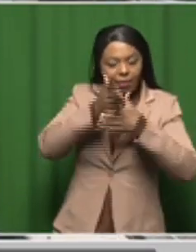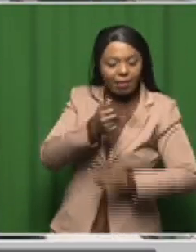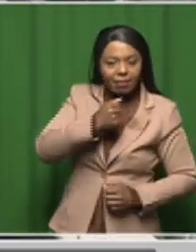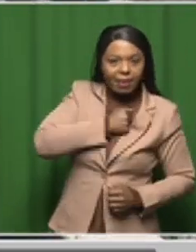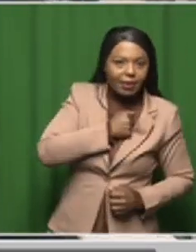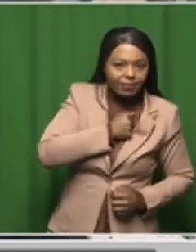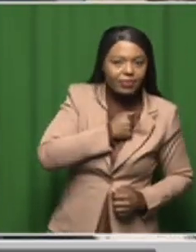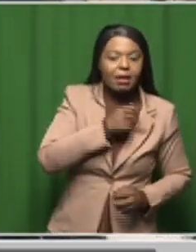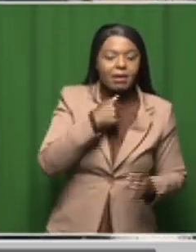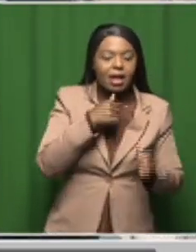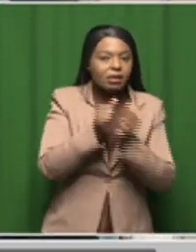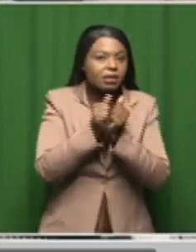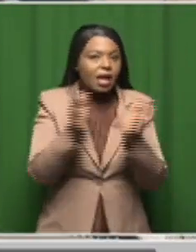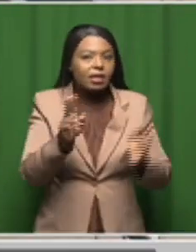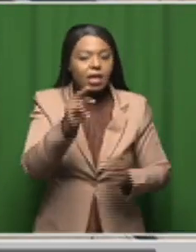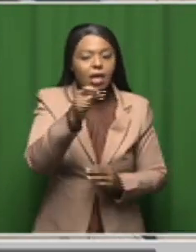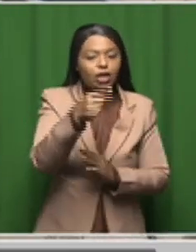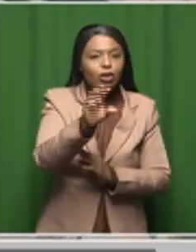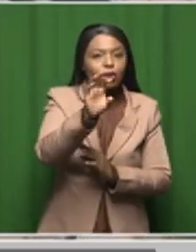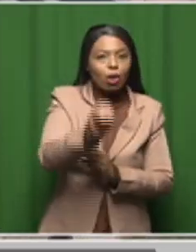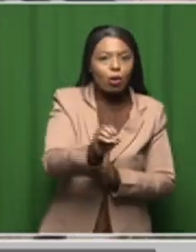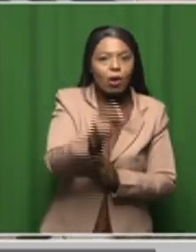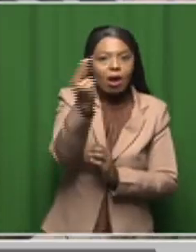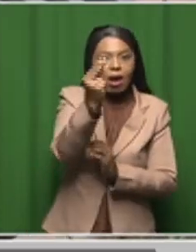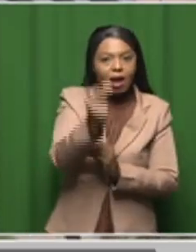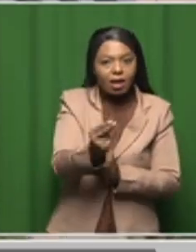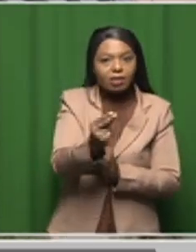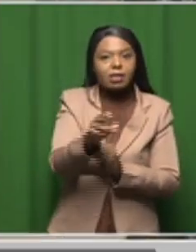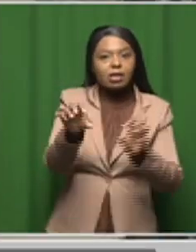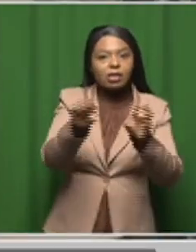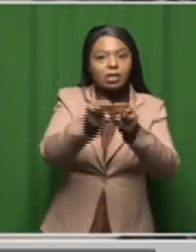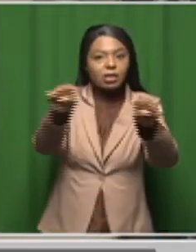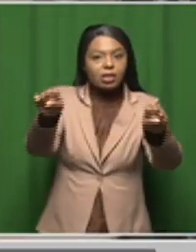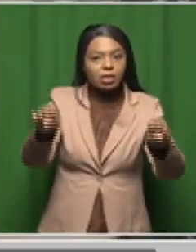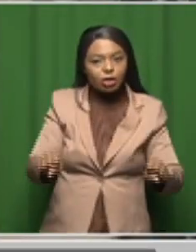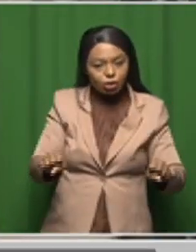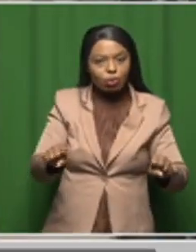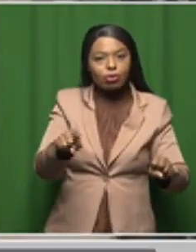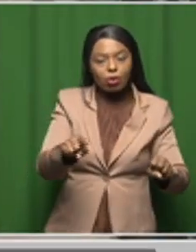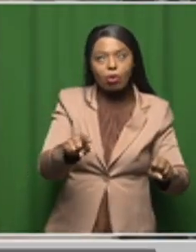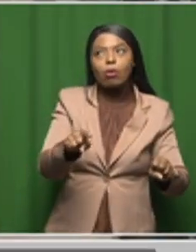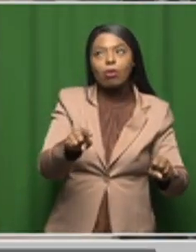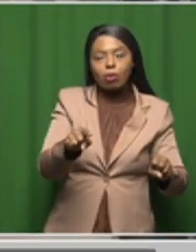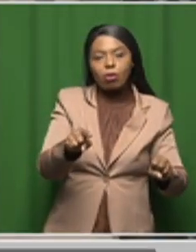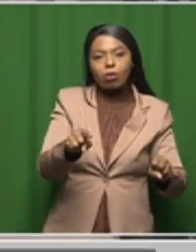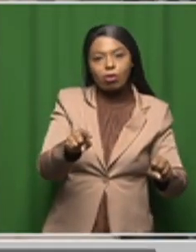started a NGO called Artist Proof Studio when I returned home in